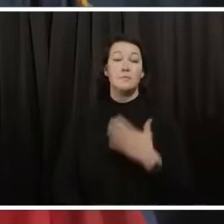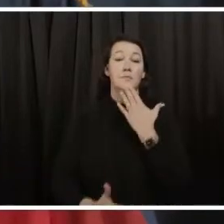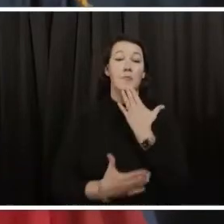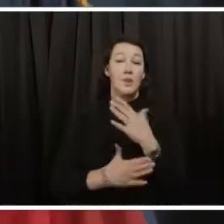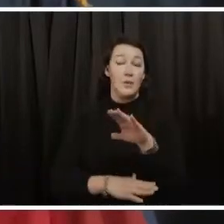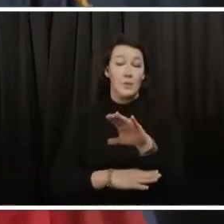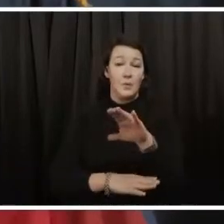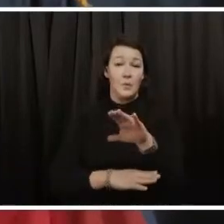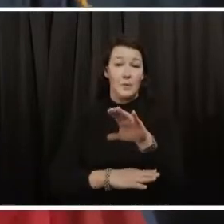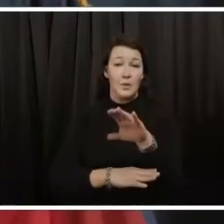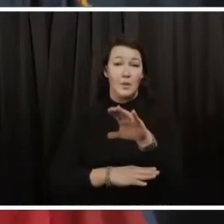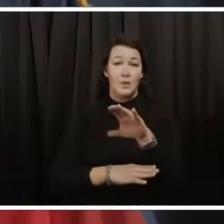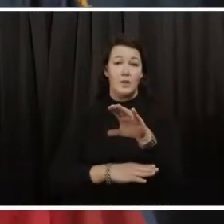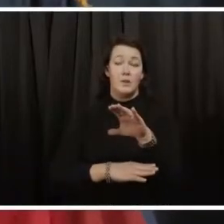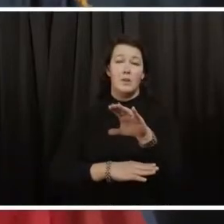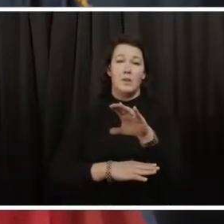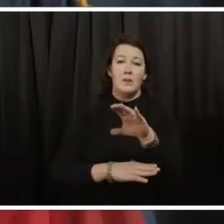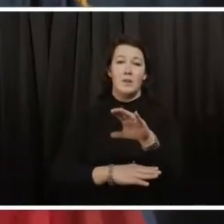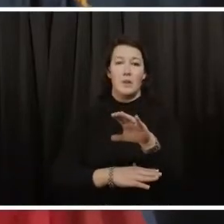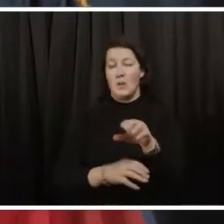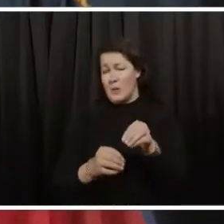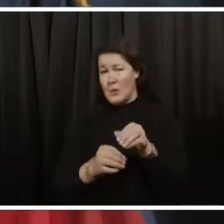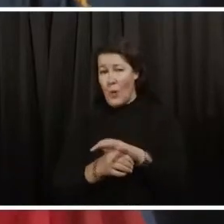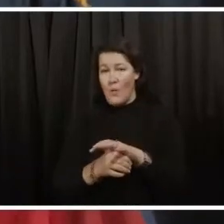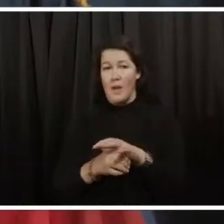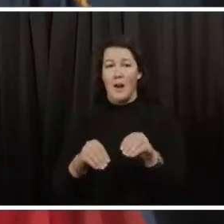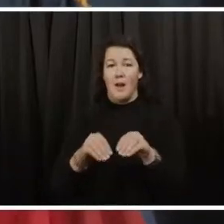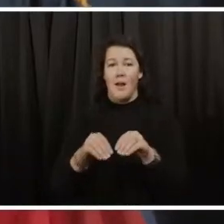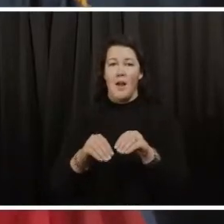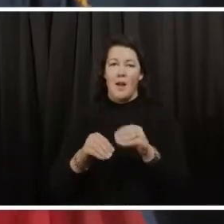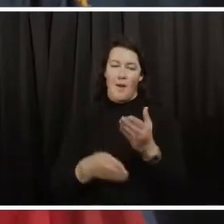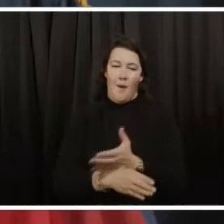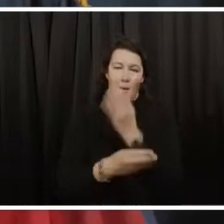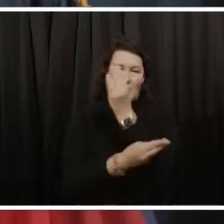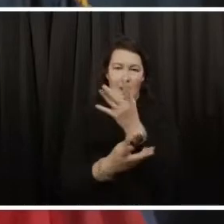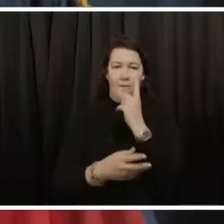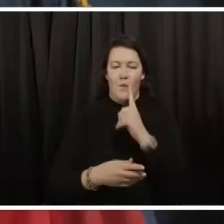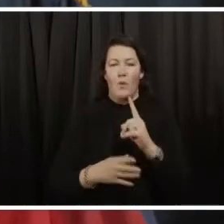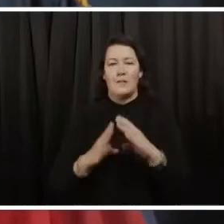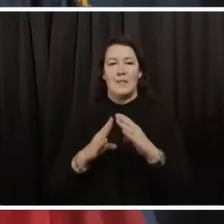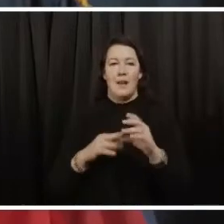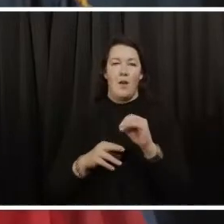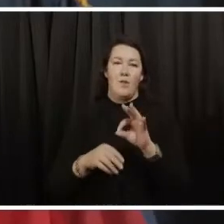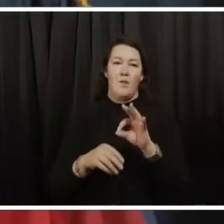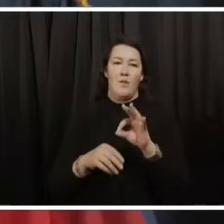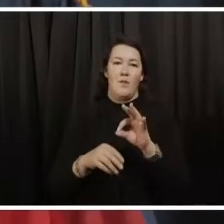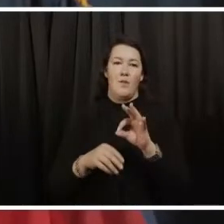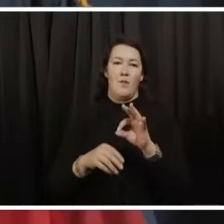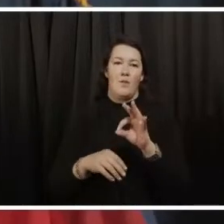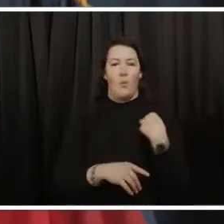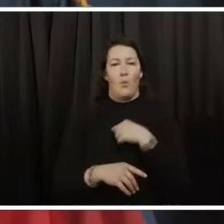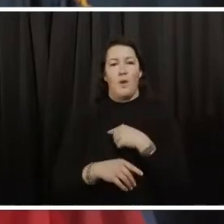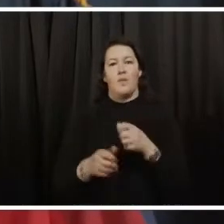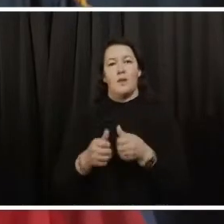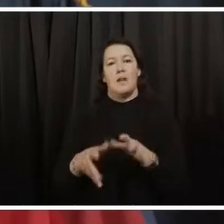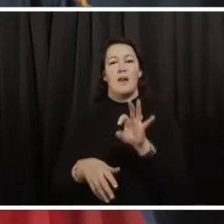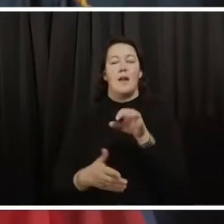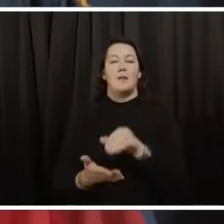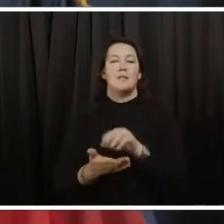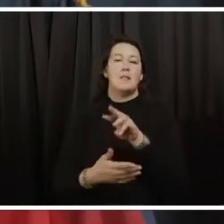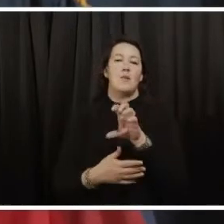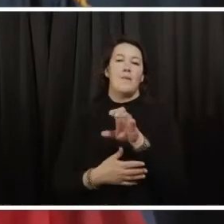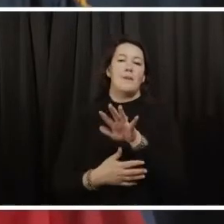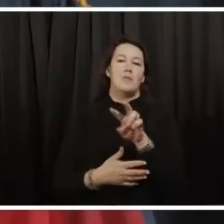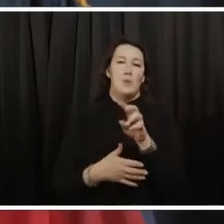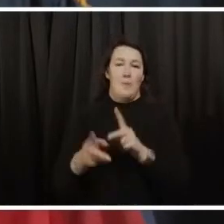Good afternoon. It was a COVID update for the state of Colorado. We have lost 9,652 people to